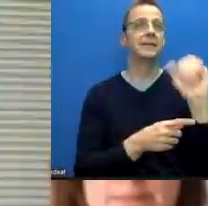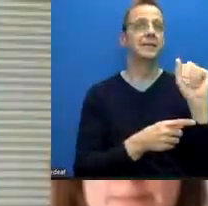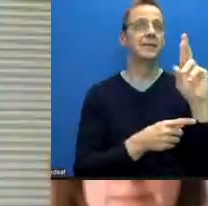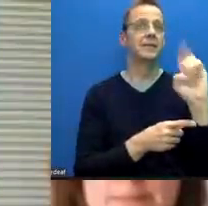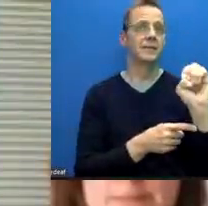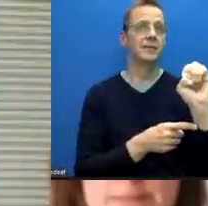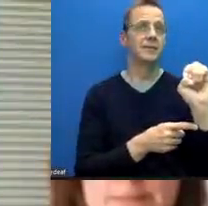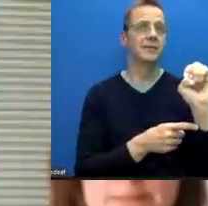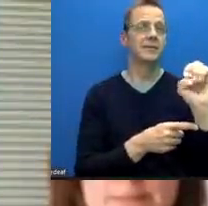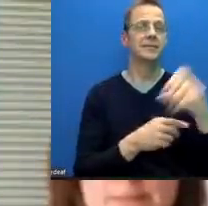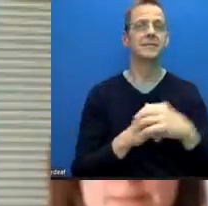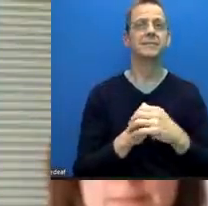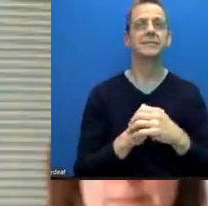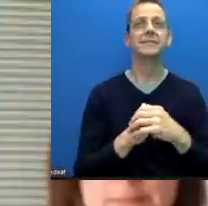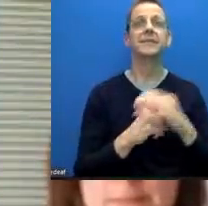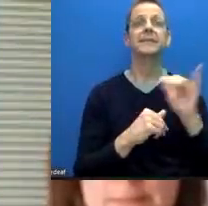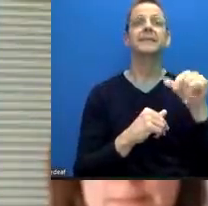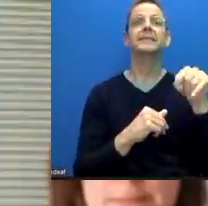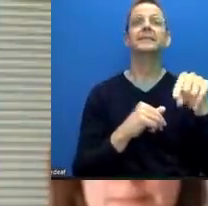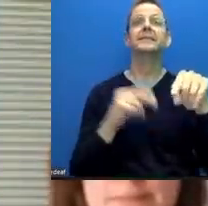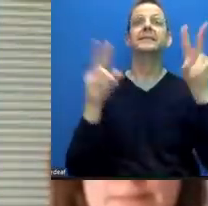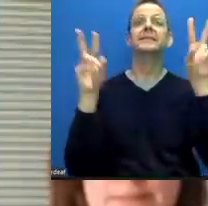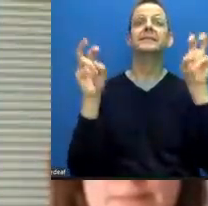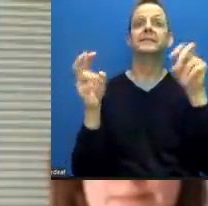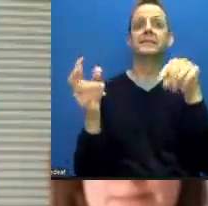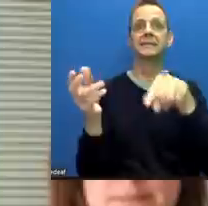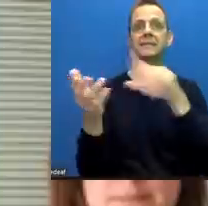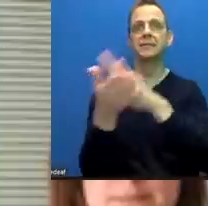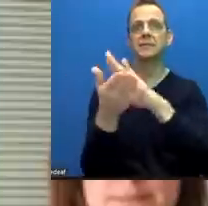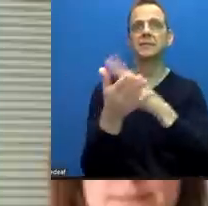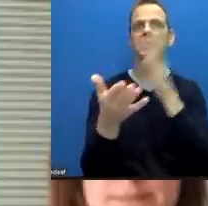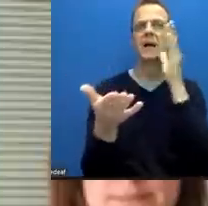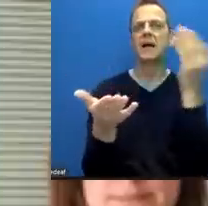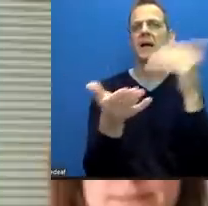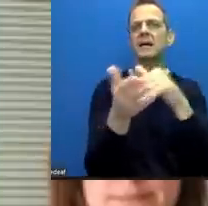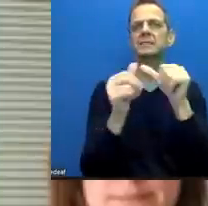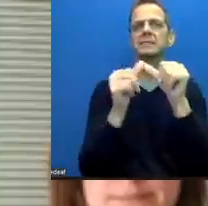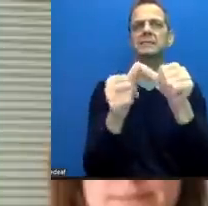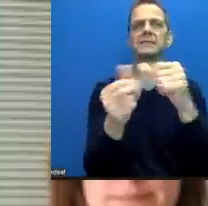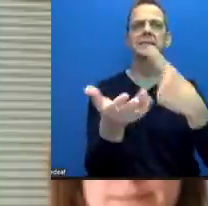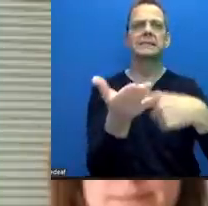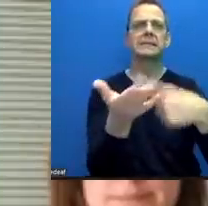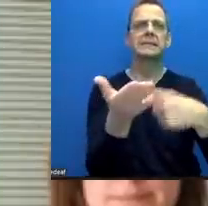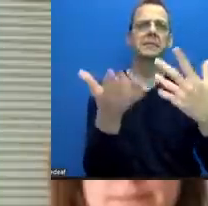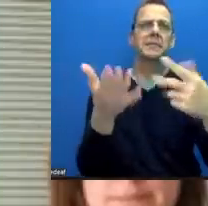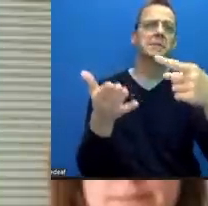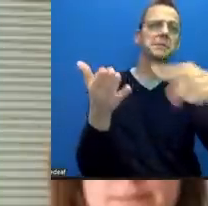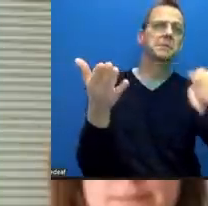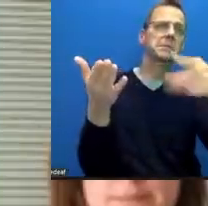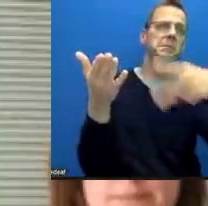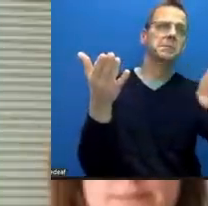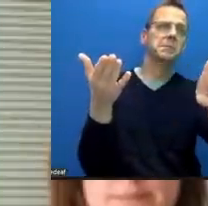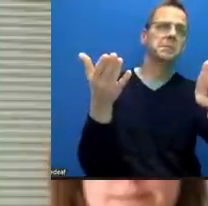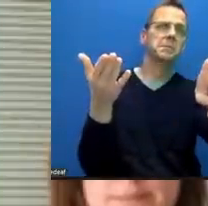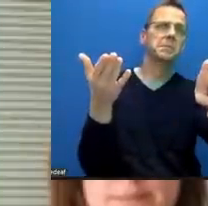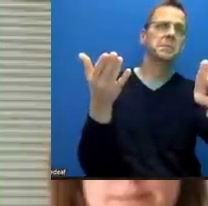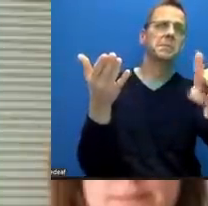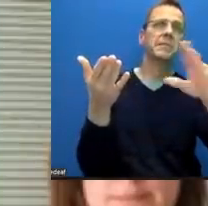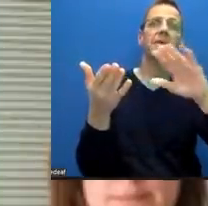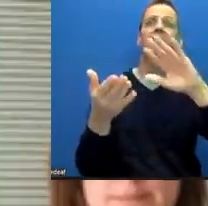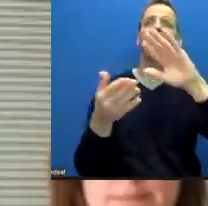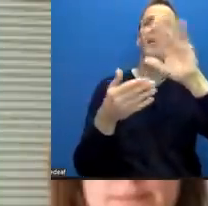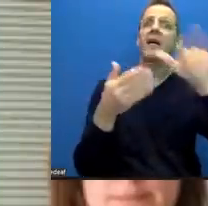revisit schools within the next couple of weeks because, one, it is obviously a high priority item for all of our